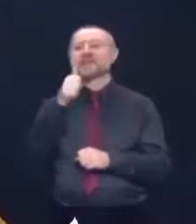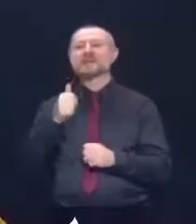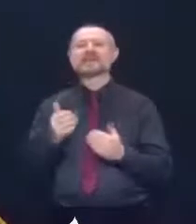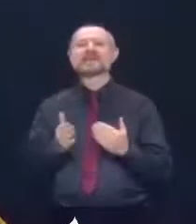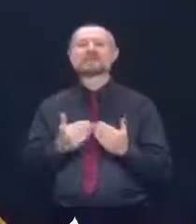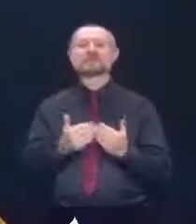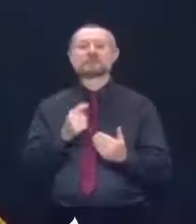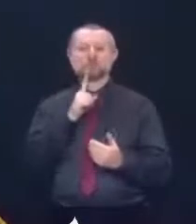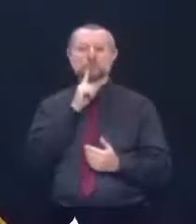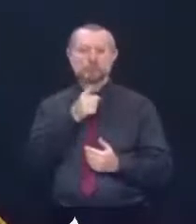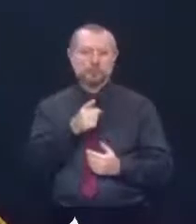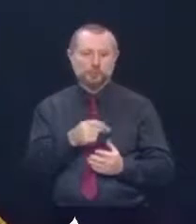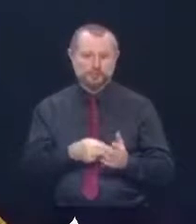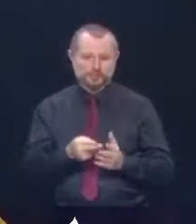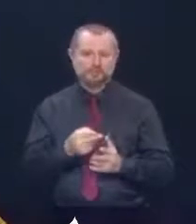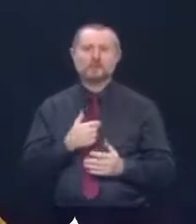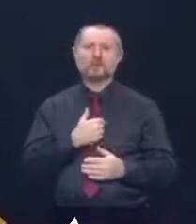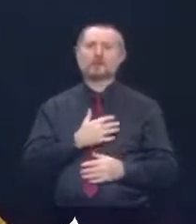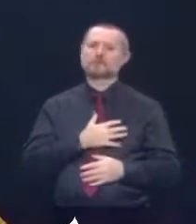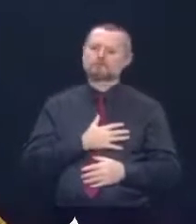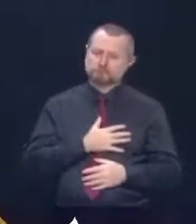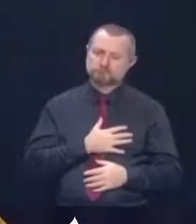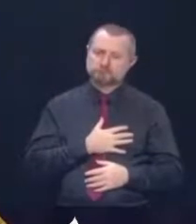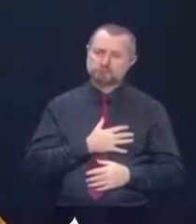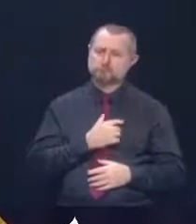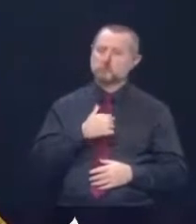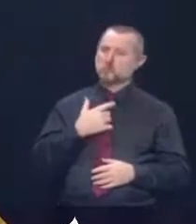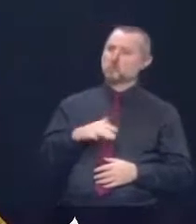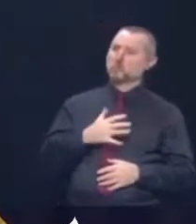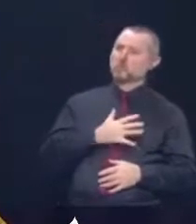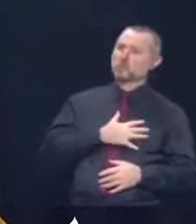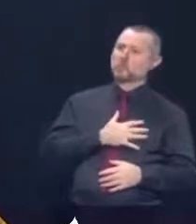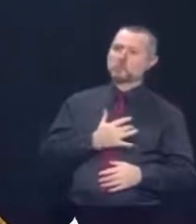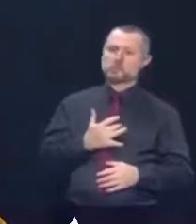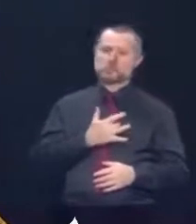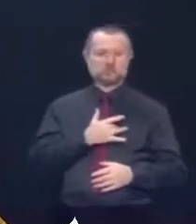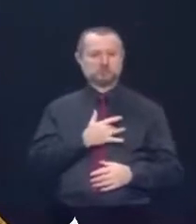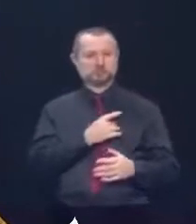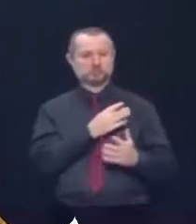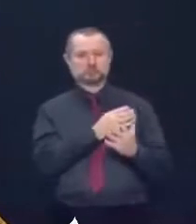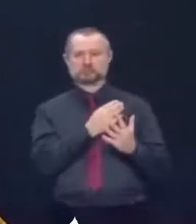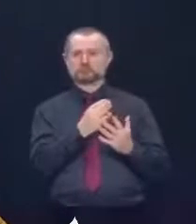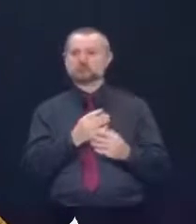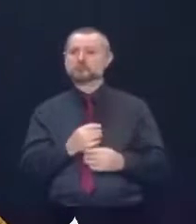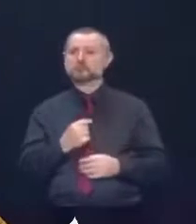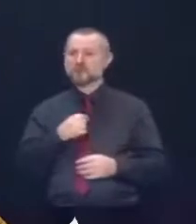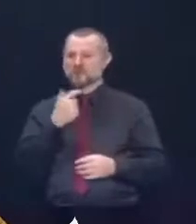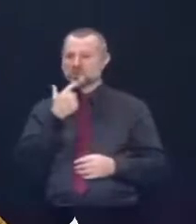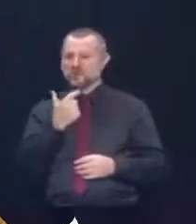It is flattering, but it's also symbolic. I just watched it before we came down.